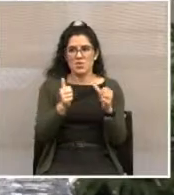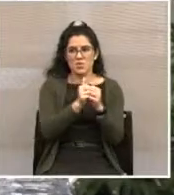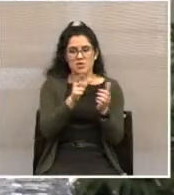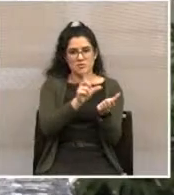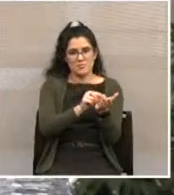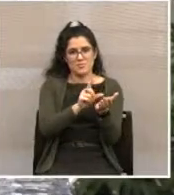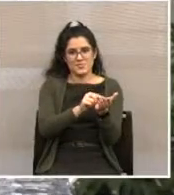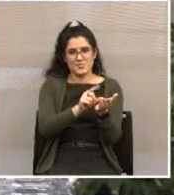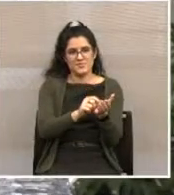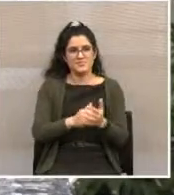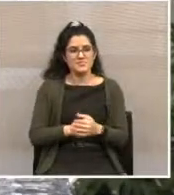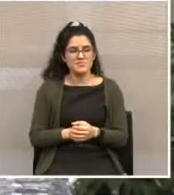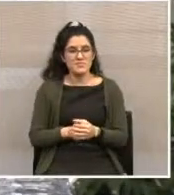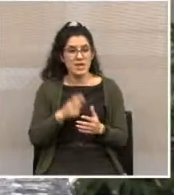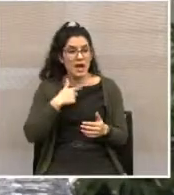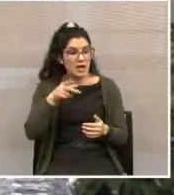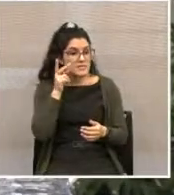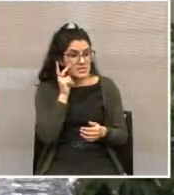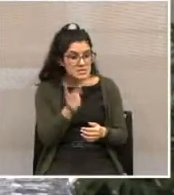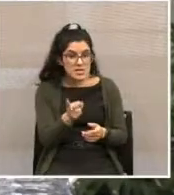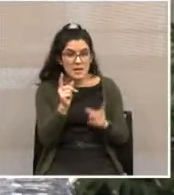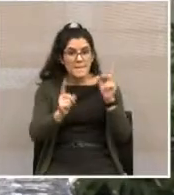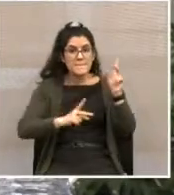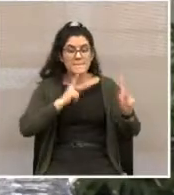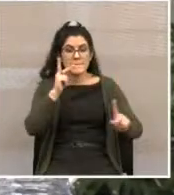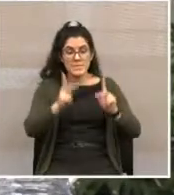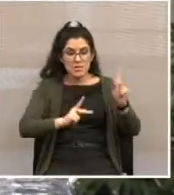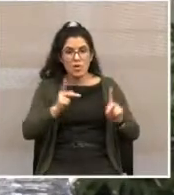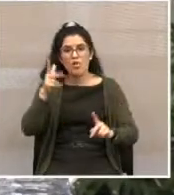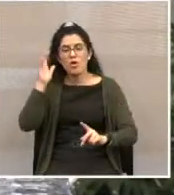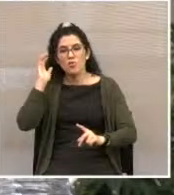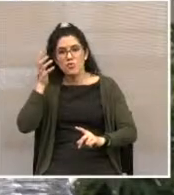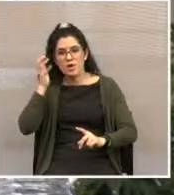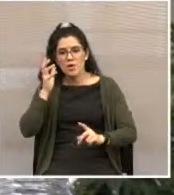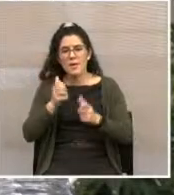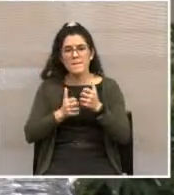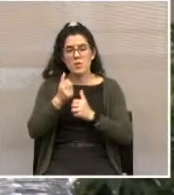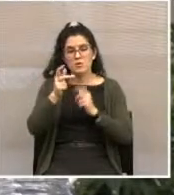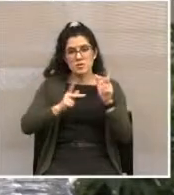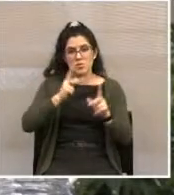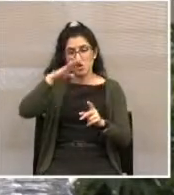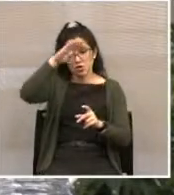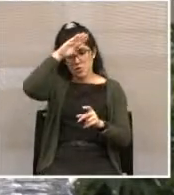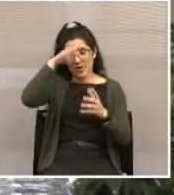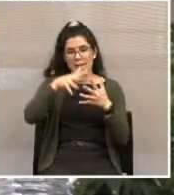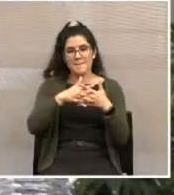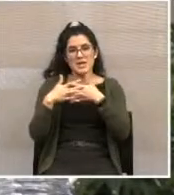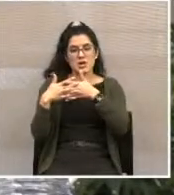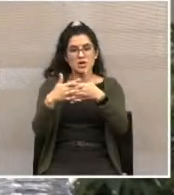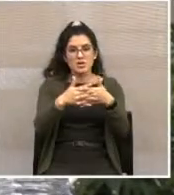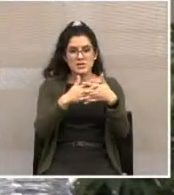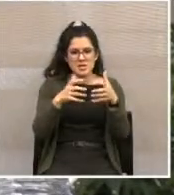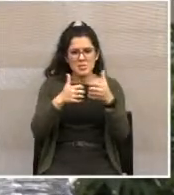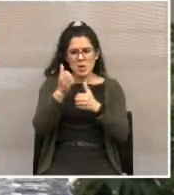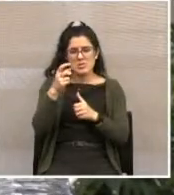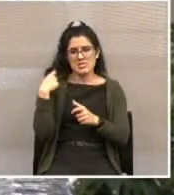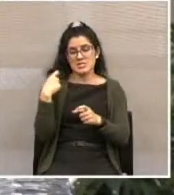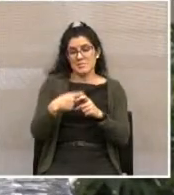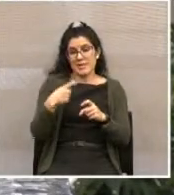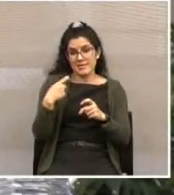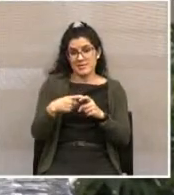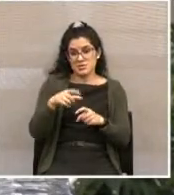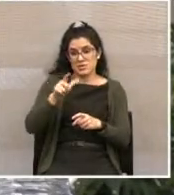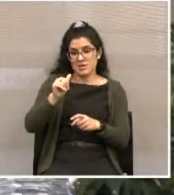media. I've seen people in the radio, and most of the Cuban Americans at the time, and most of the Hispanics or